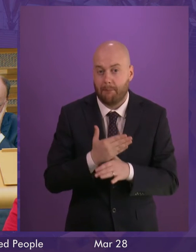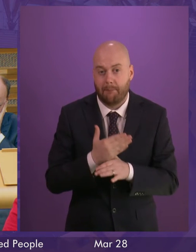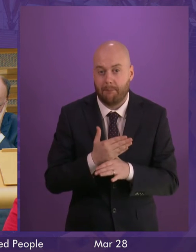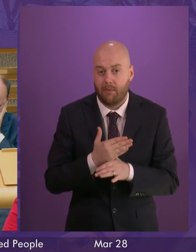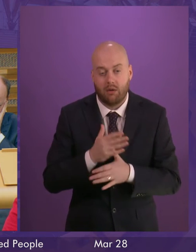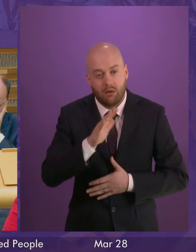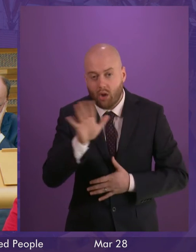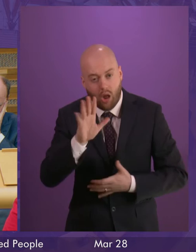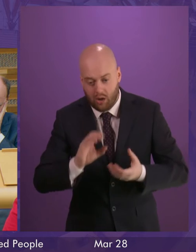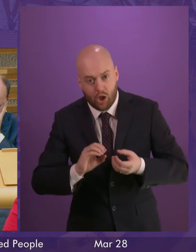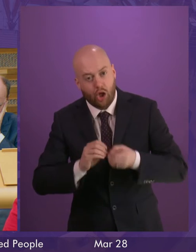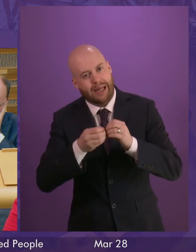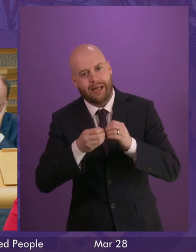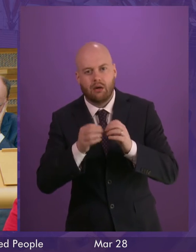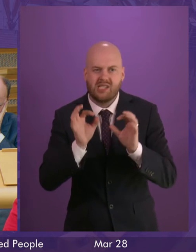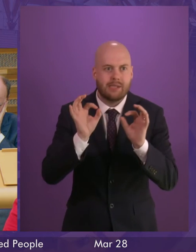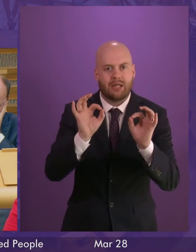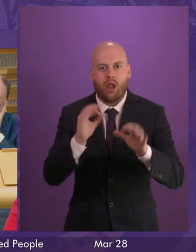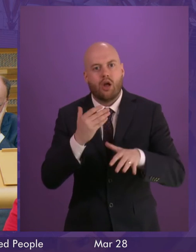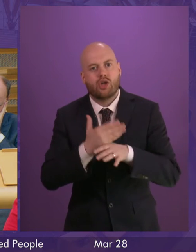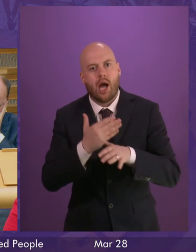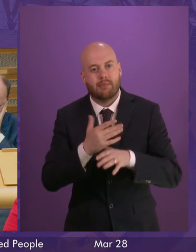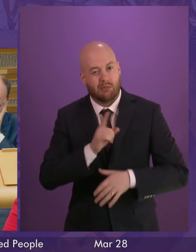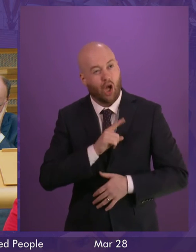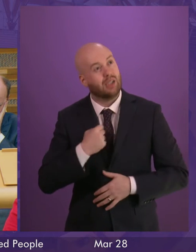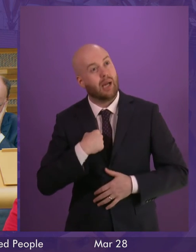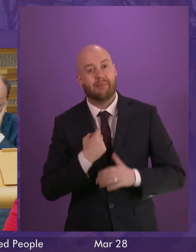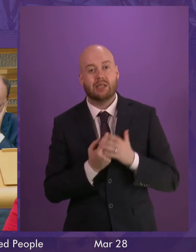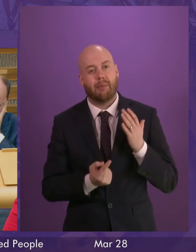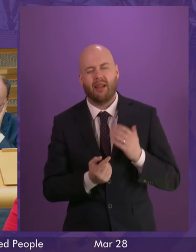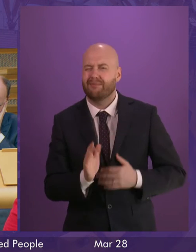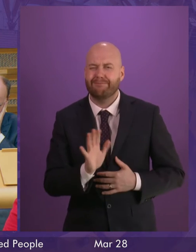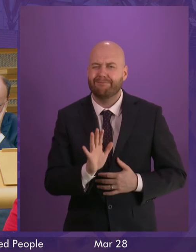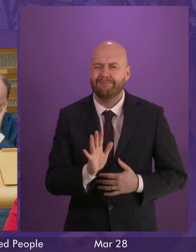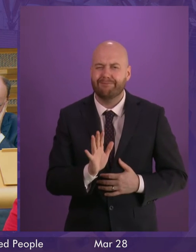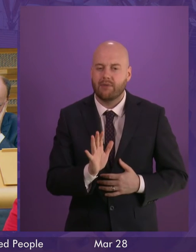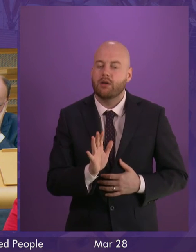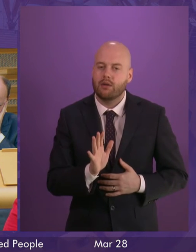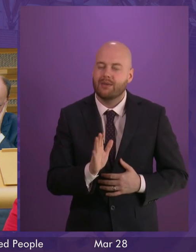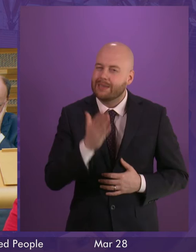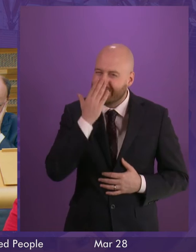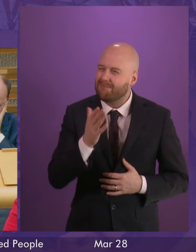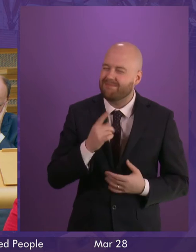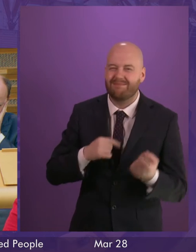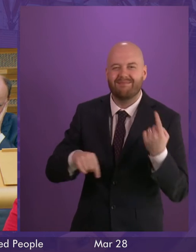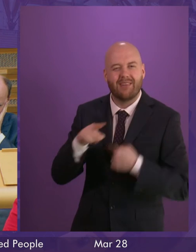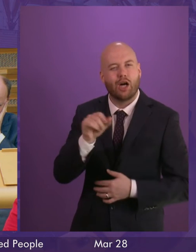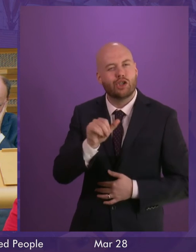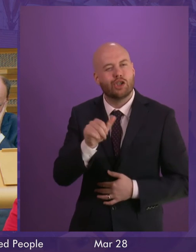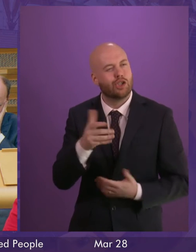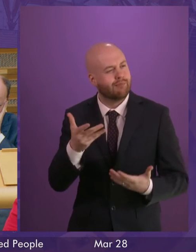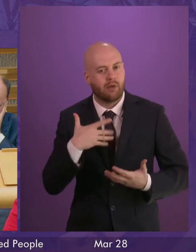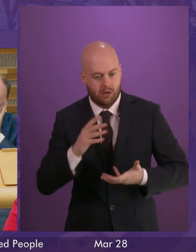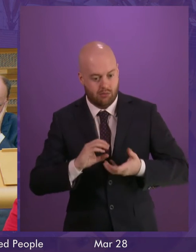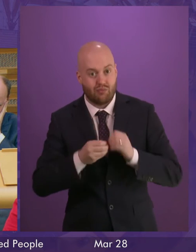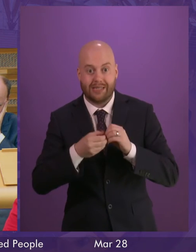person. I think that is key because perhaps historically we have gone off and created jobs for disabled people and we've